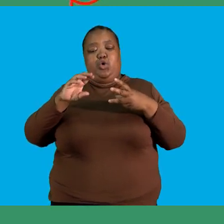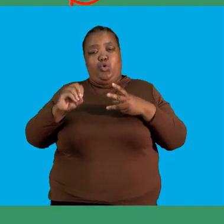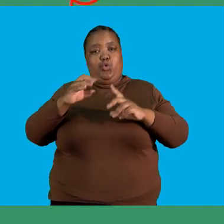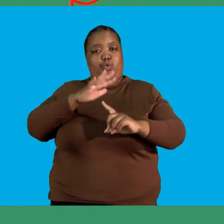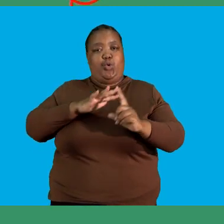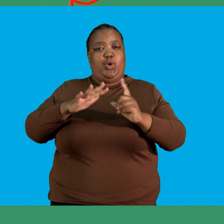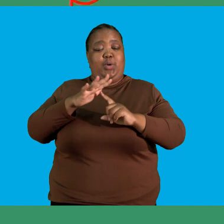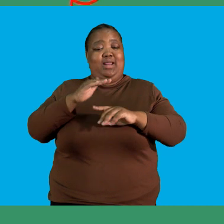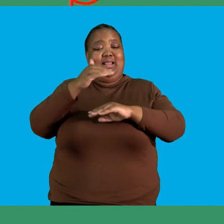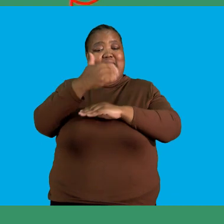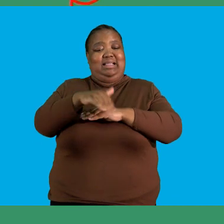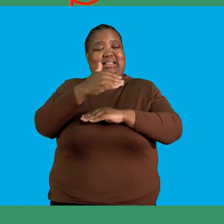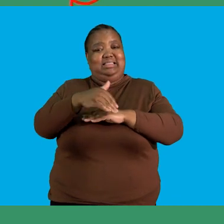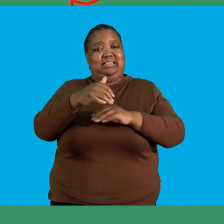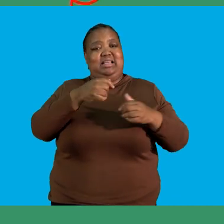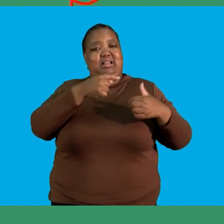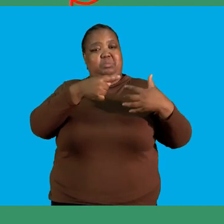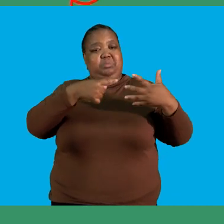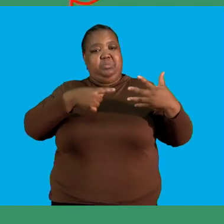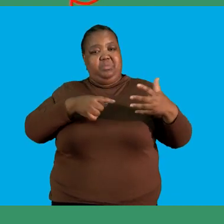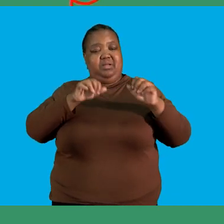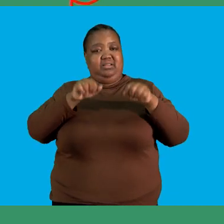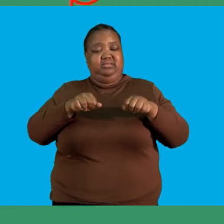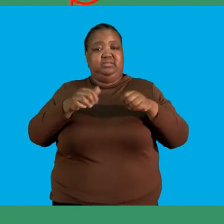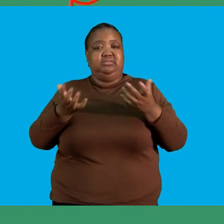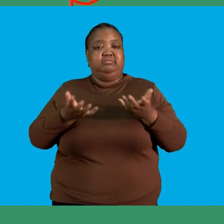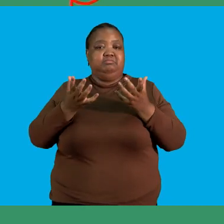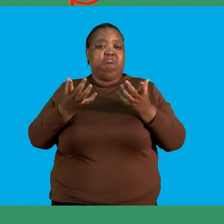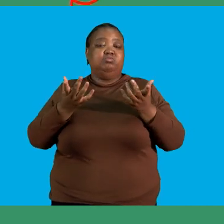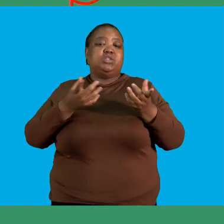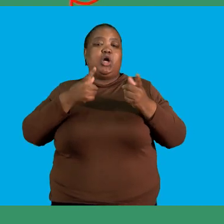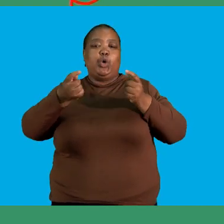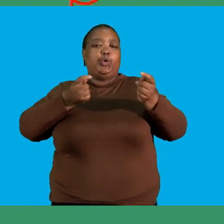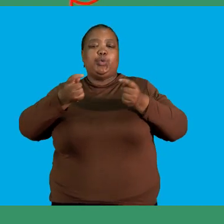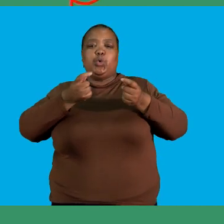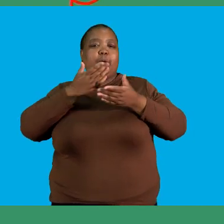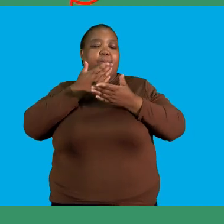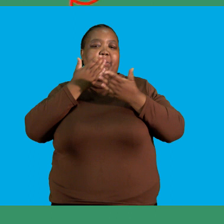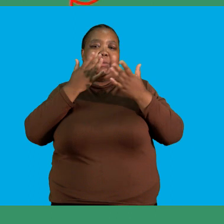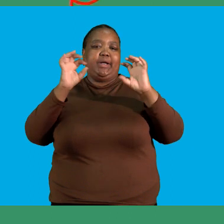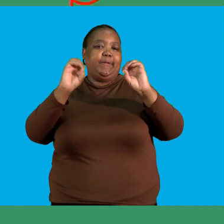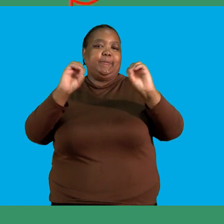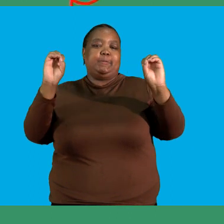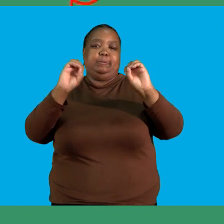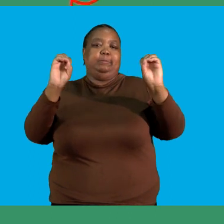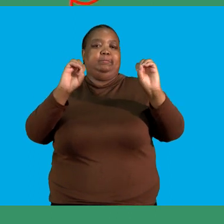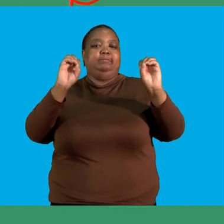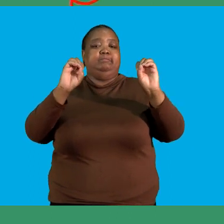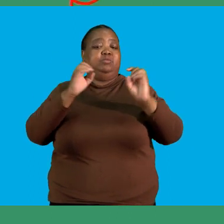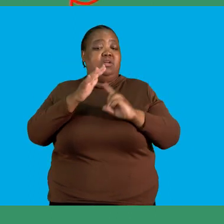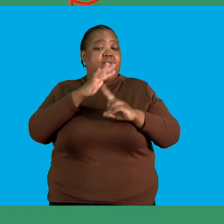we look at the external parts of the business. And therefore, we have no control over